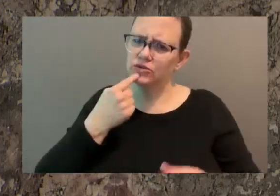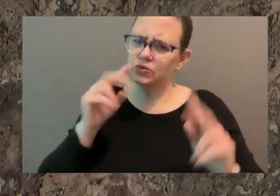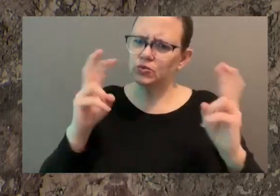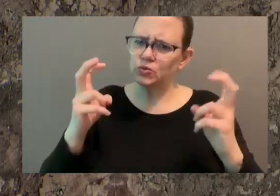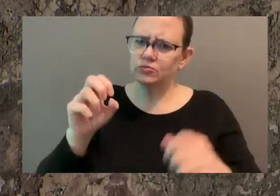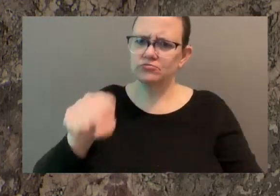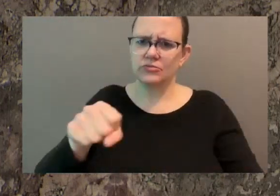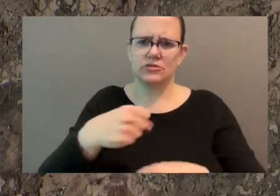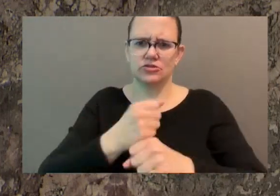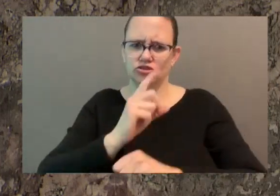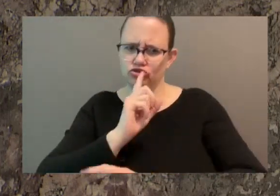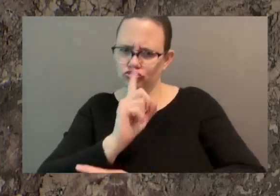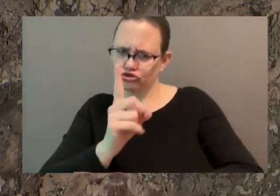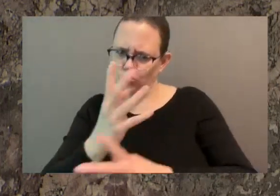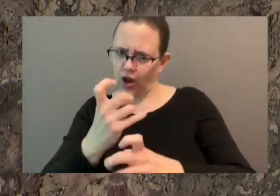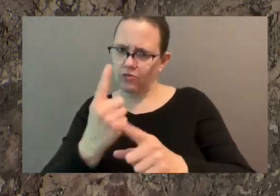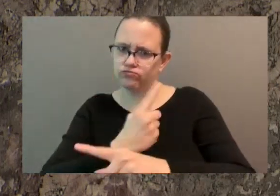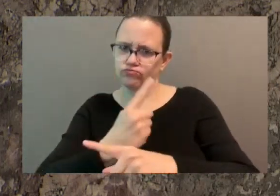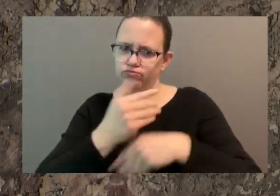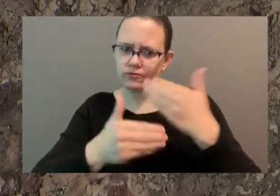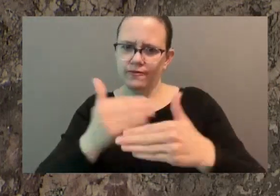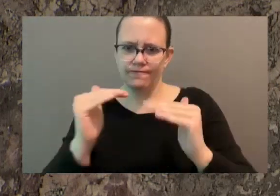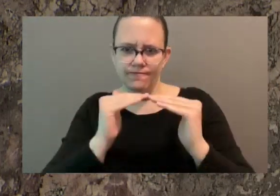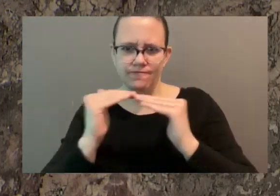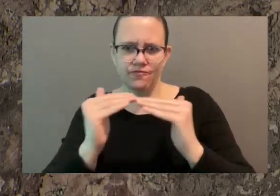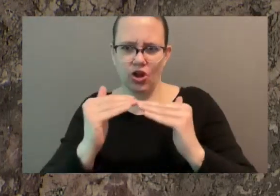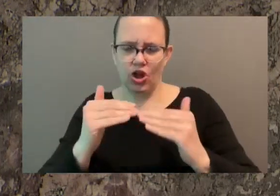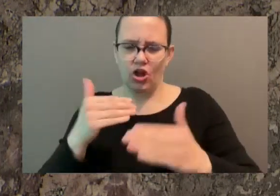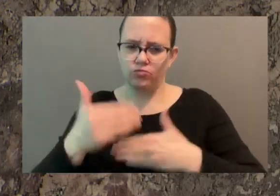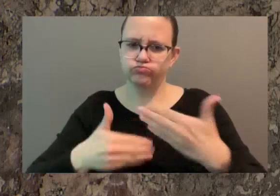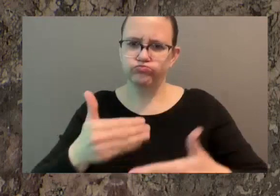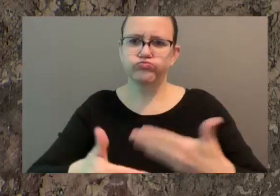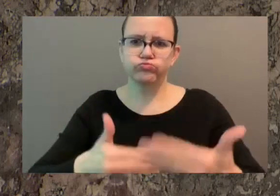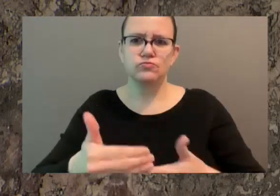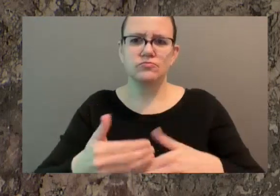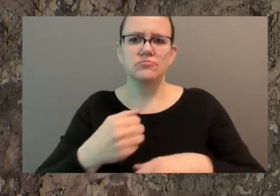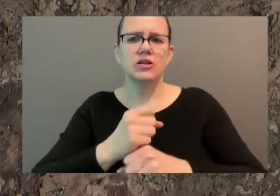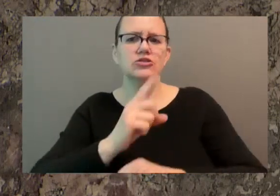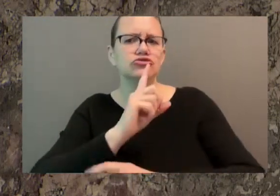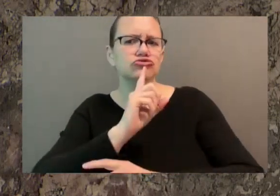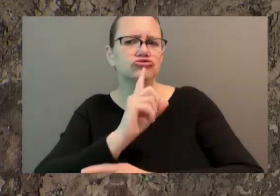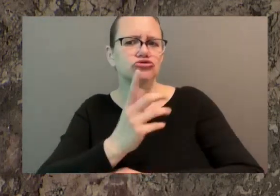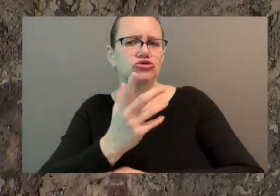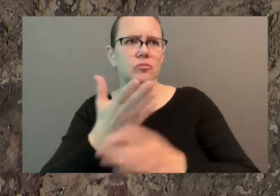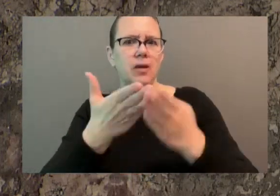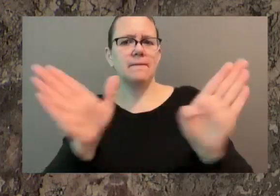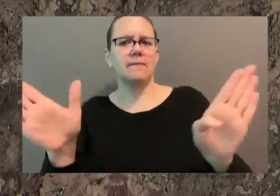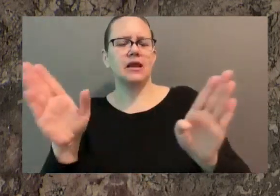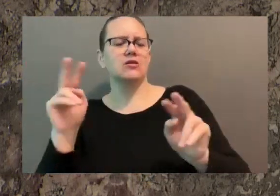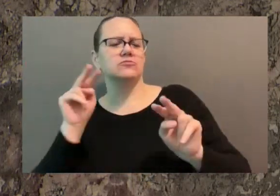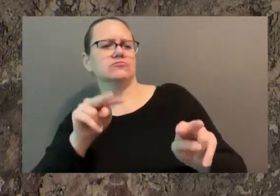public trust and the confidence in the way that public funds are administered is the #1 priority.